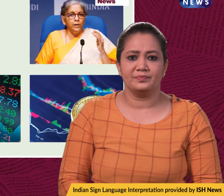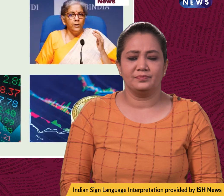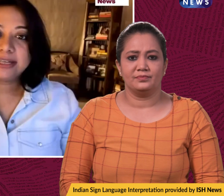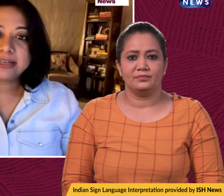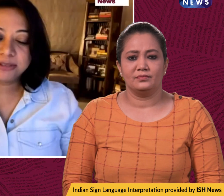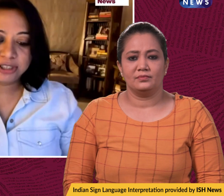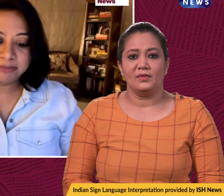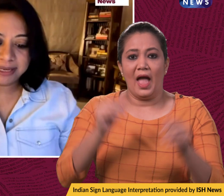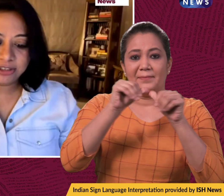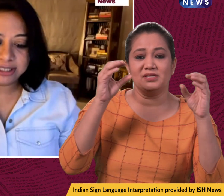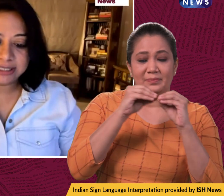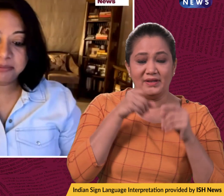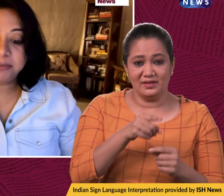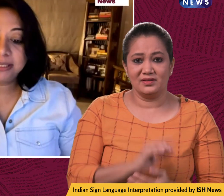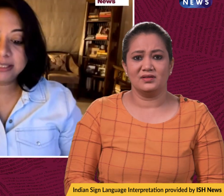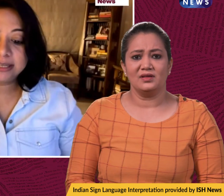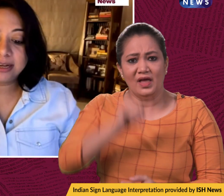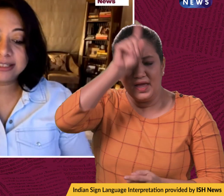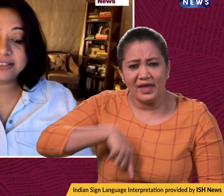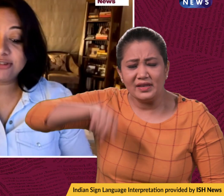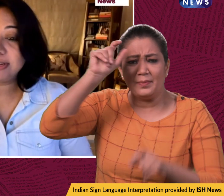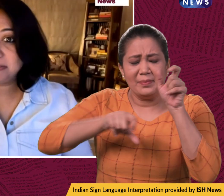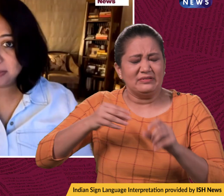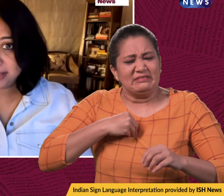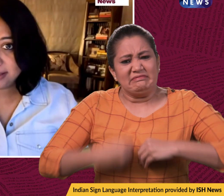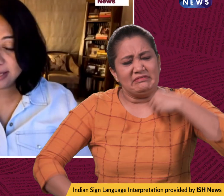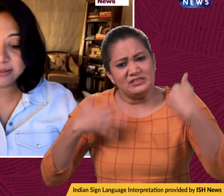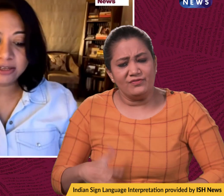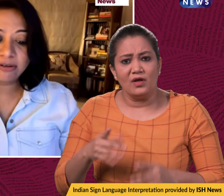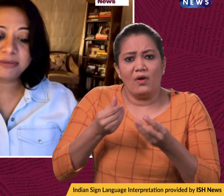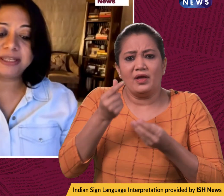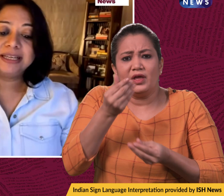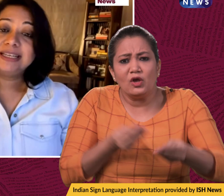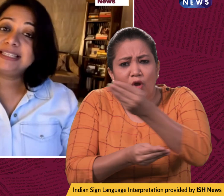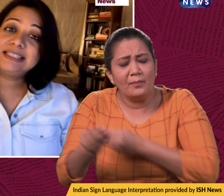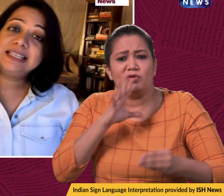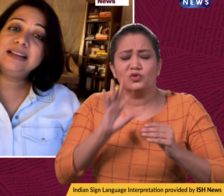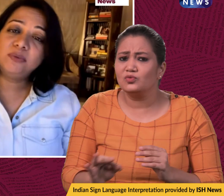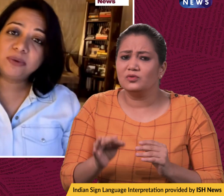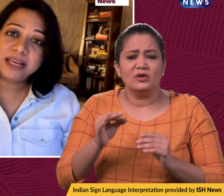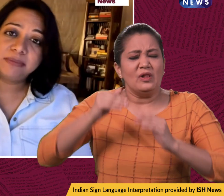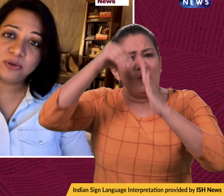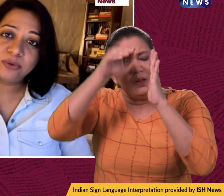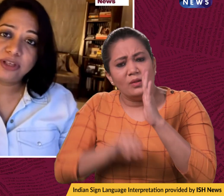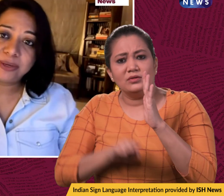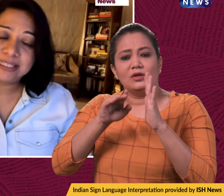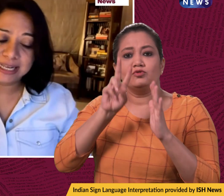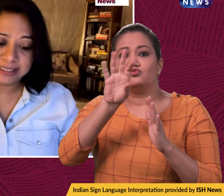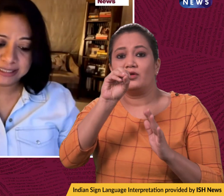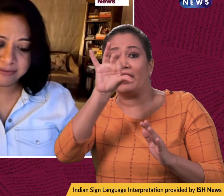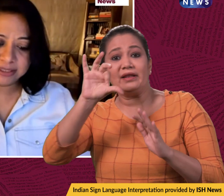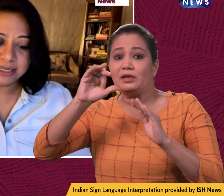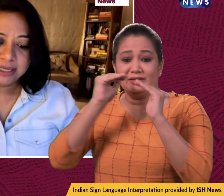Nobel laureate Abhijit Banerjee has said people in India are in extreme pain and the economy is still way below the